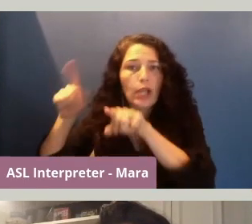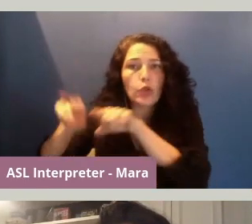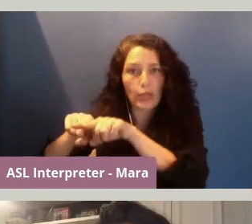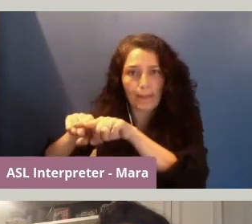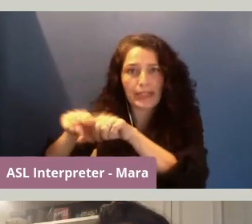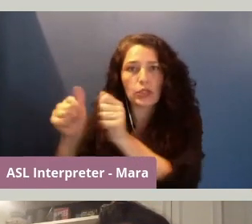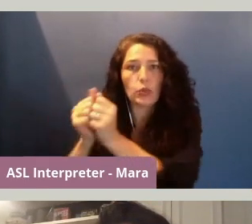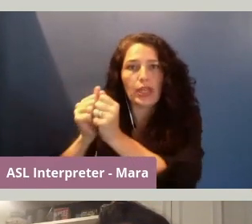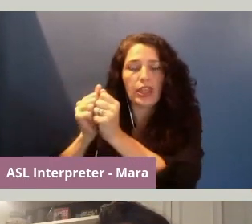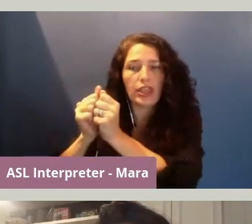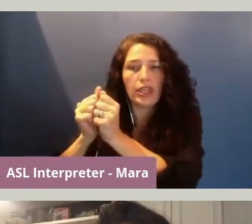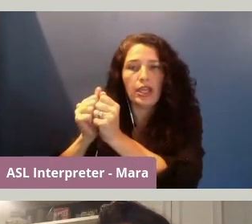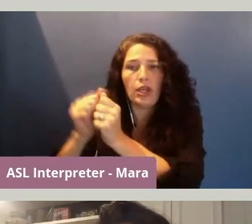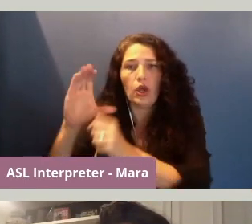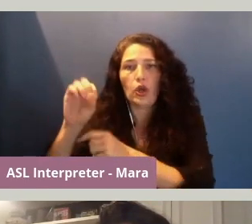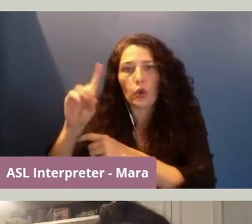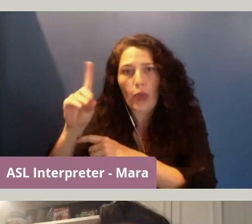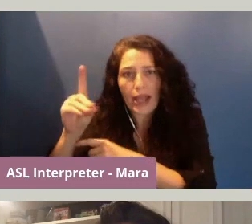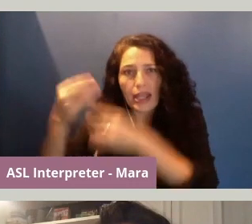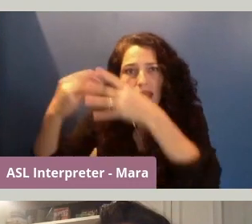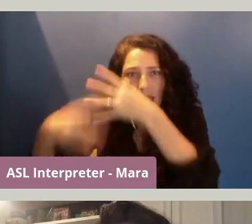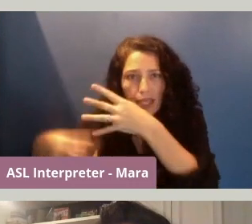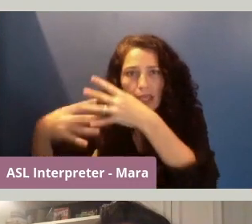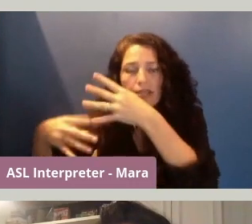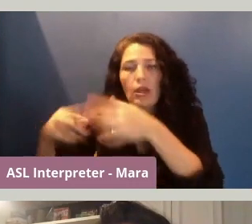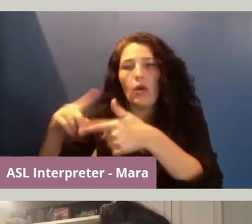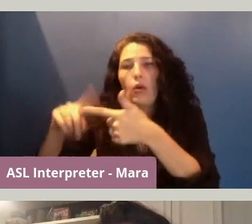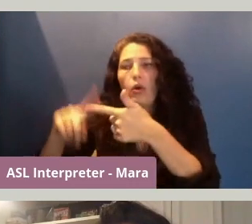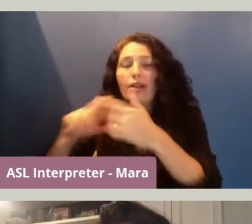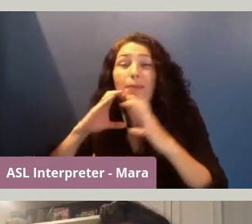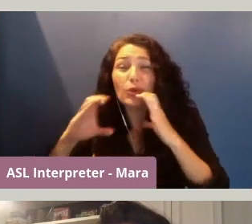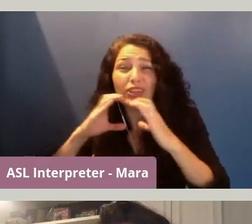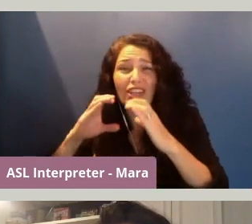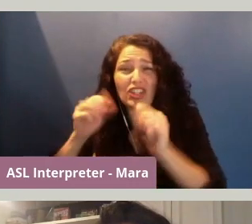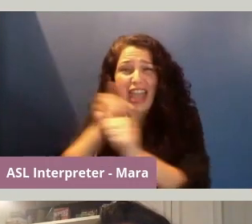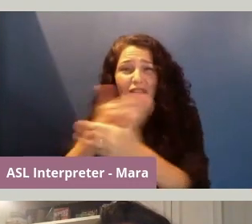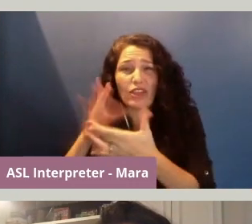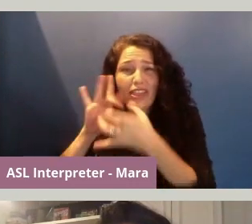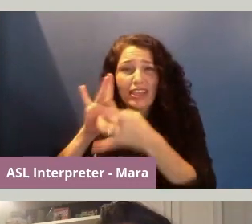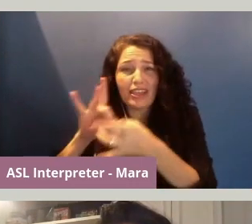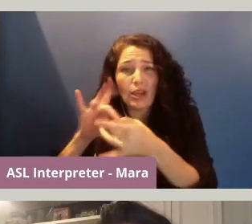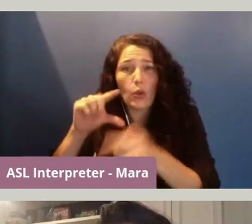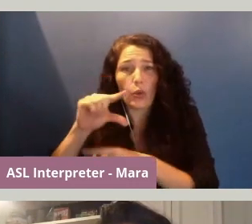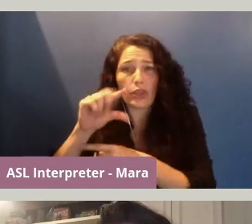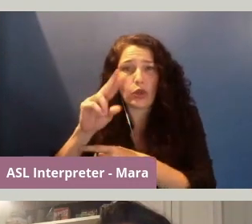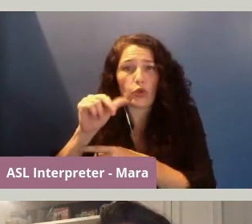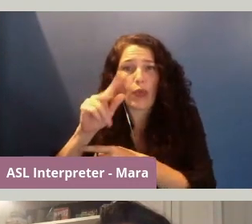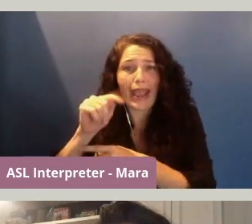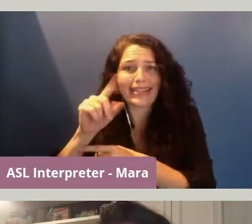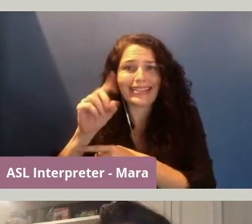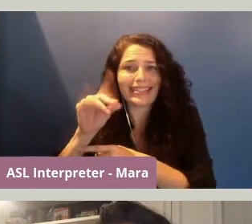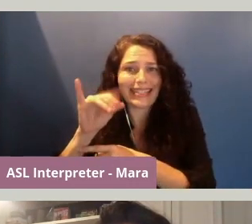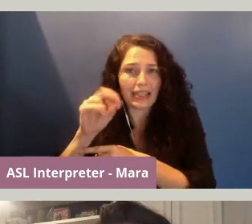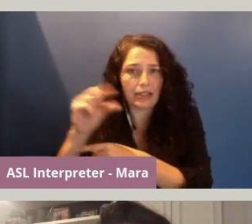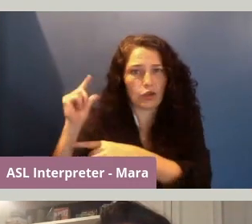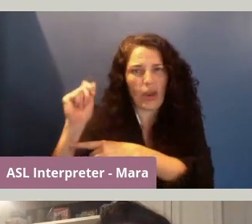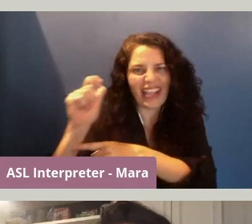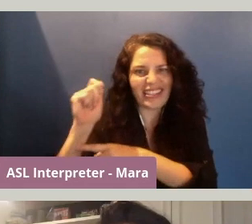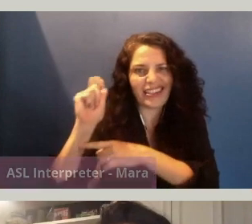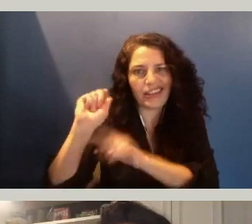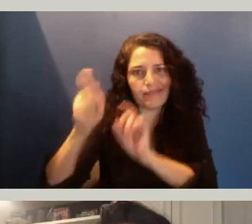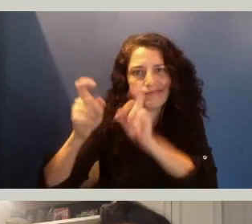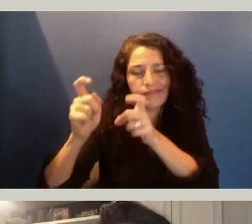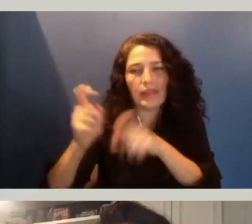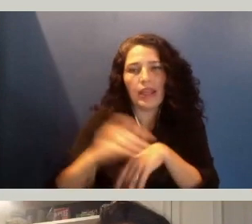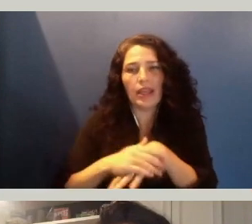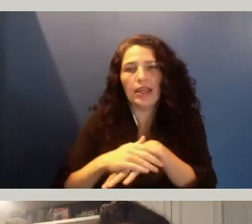goes and communication goes with granting. And so we're encouraging when people are figuring out their crediting